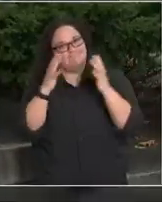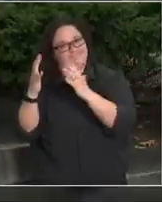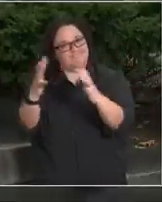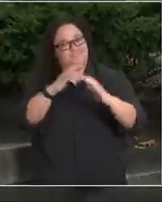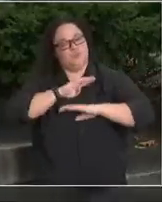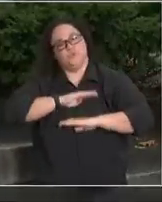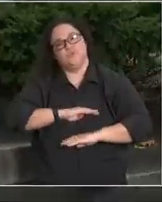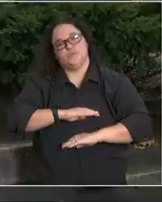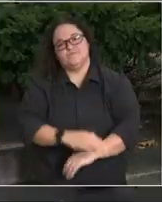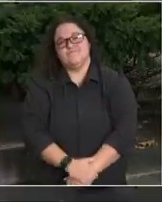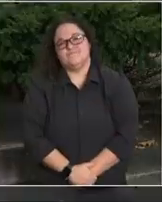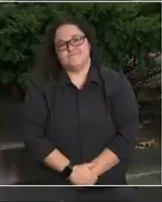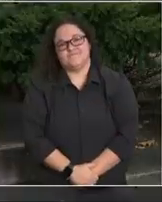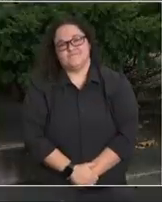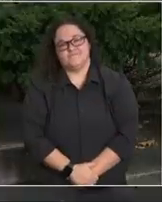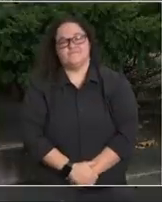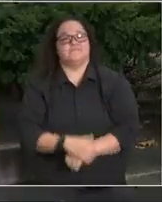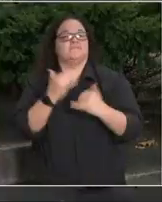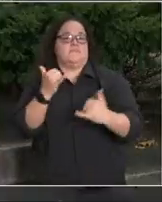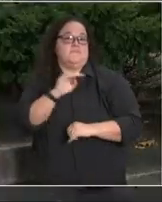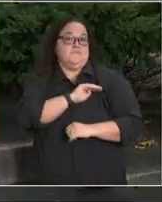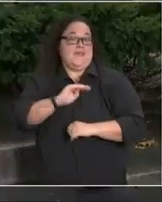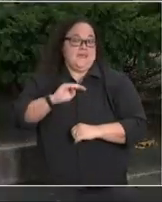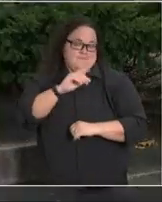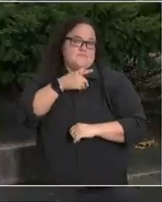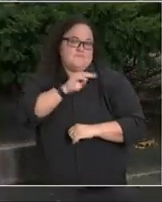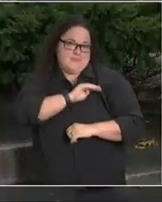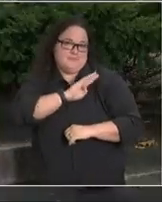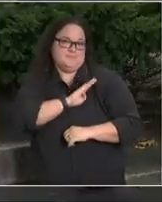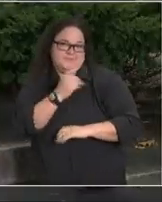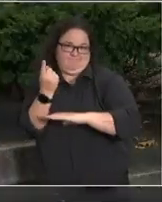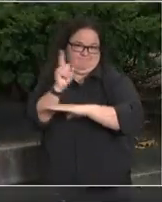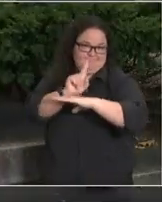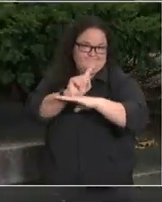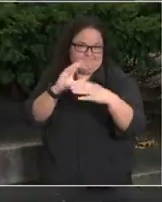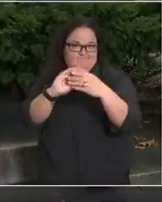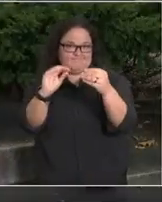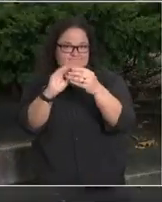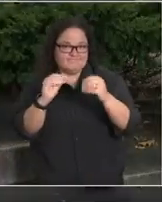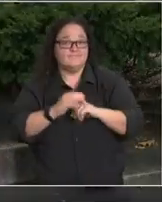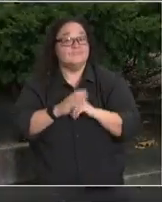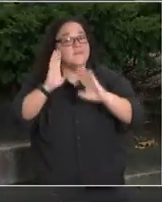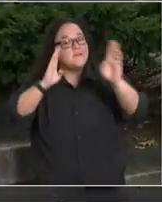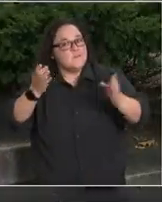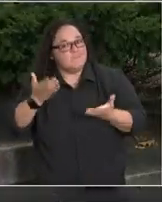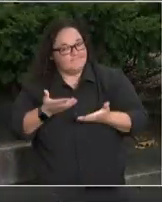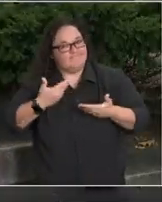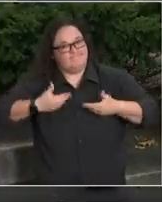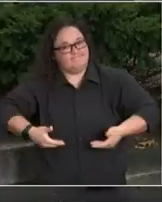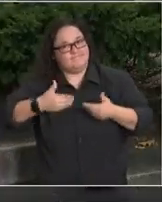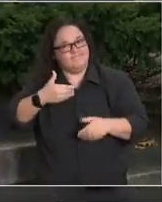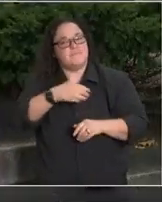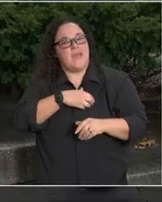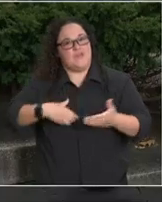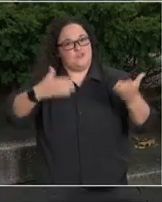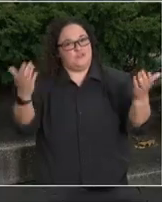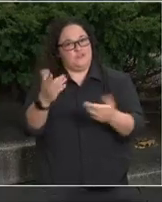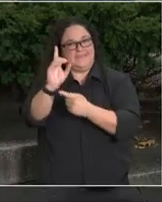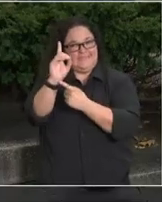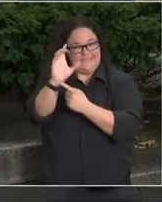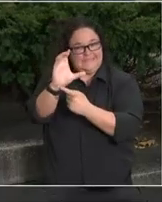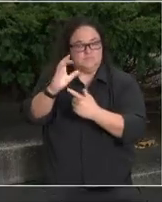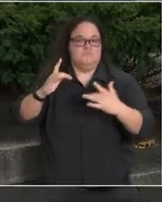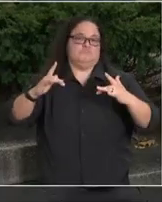I'm Muriel Bowser. I'm the mayor of Washington, D.C. I am pleased to stand with our Attorney General,